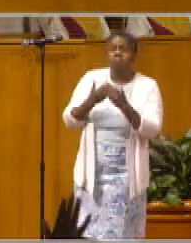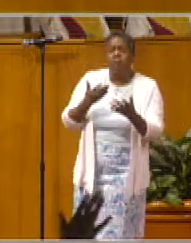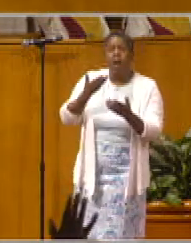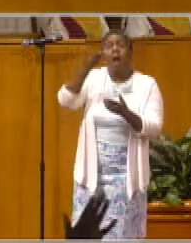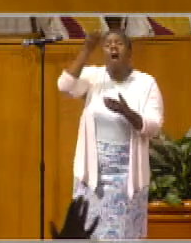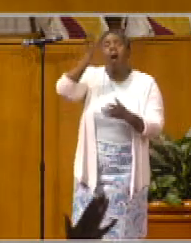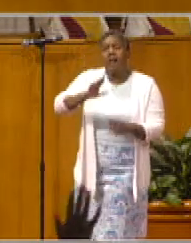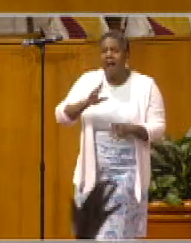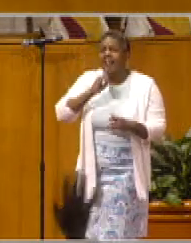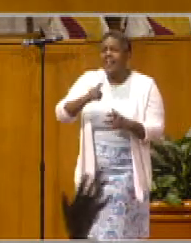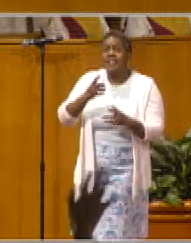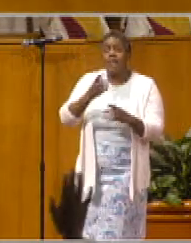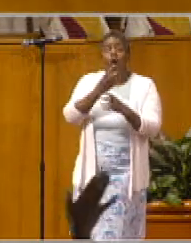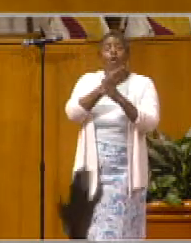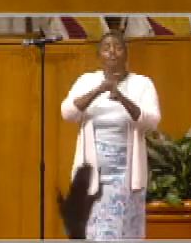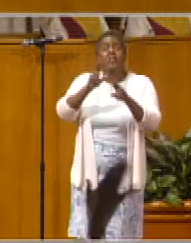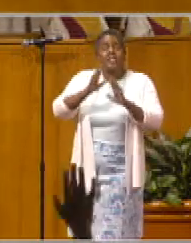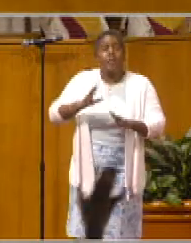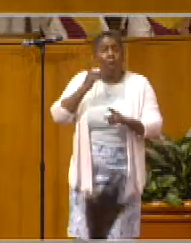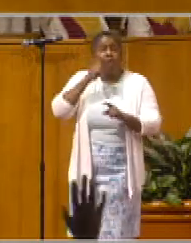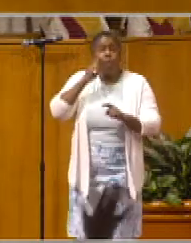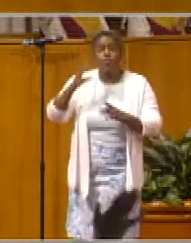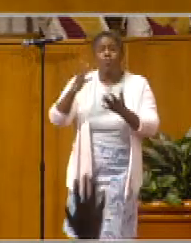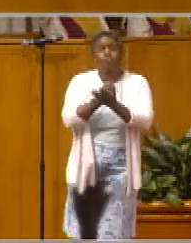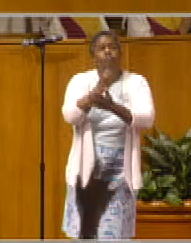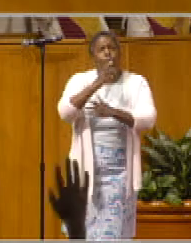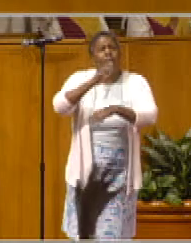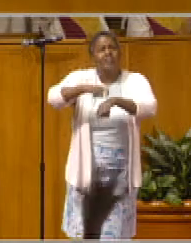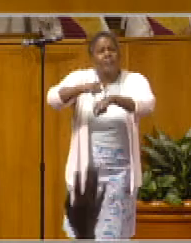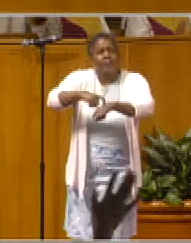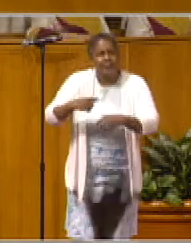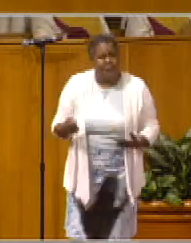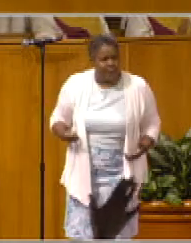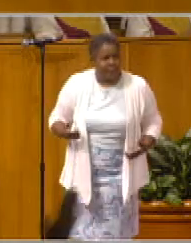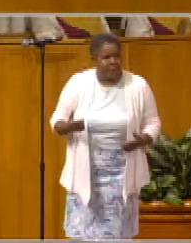is a redeemer of your time.